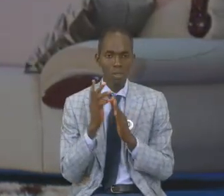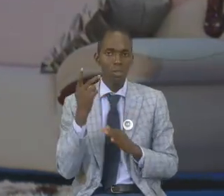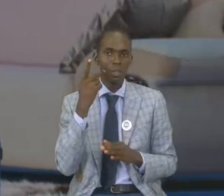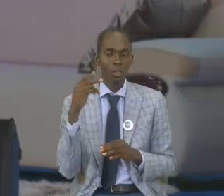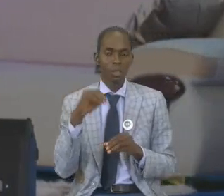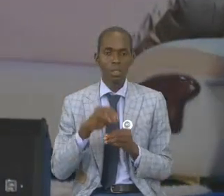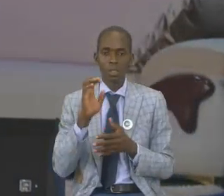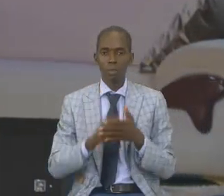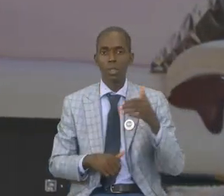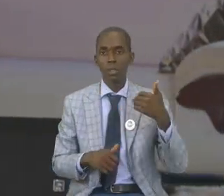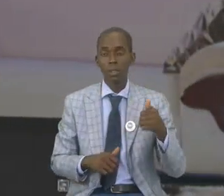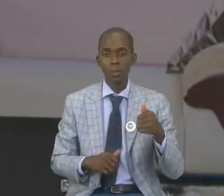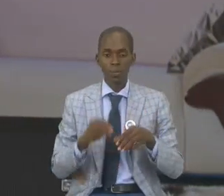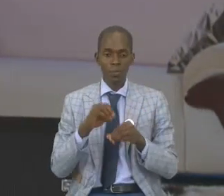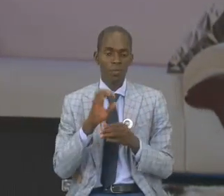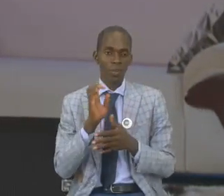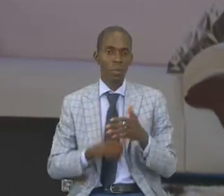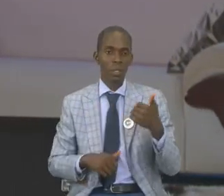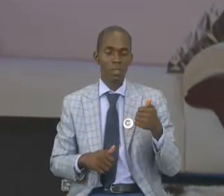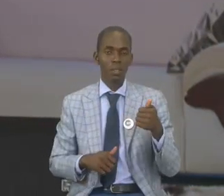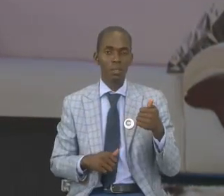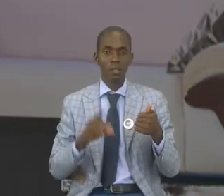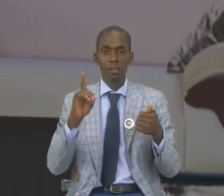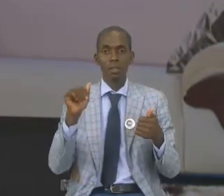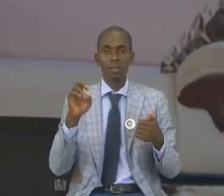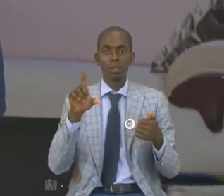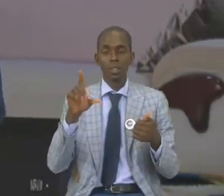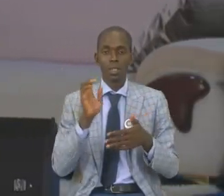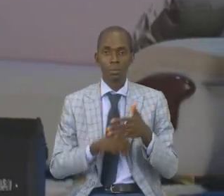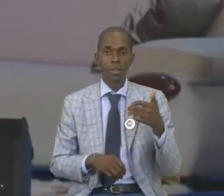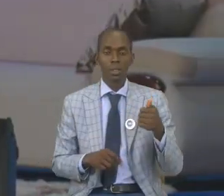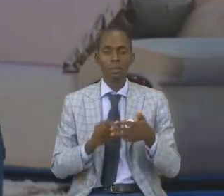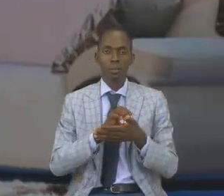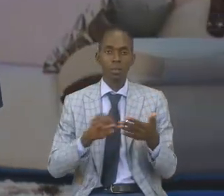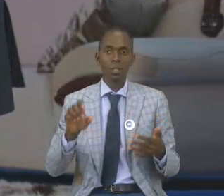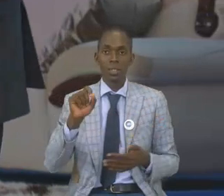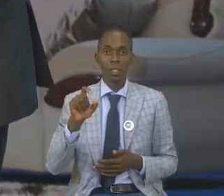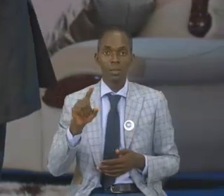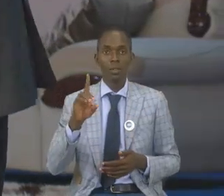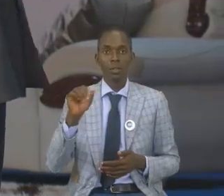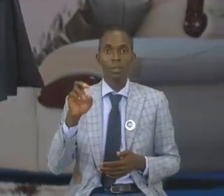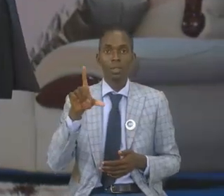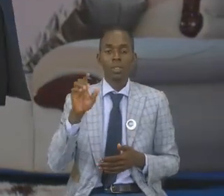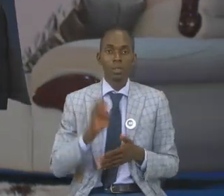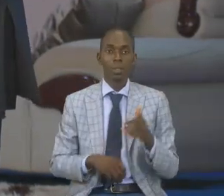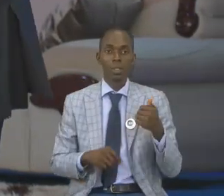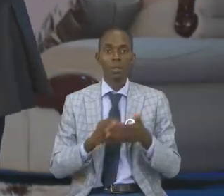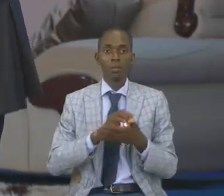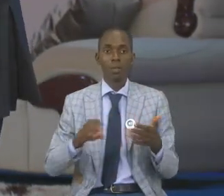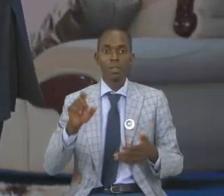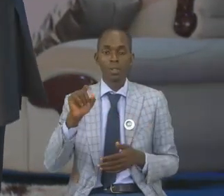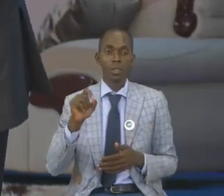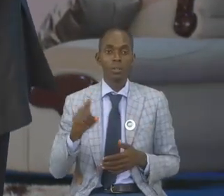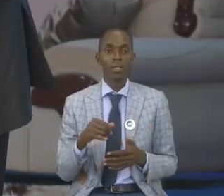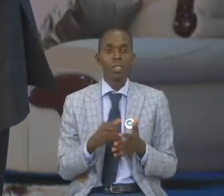10 there. In chapter 10, we're looking at verse 11. In chapter 10, looking at verse 11,